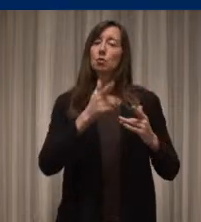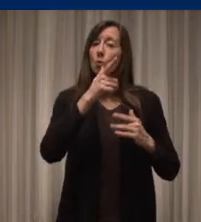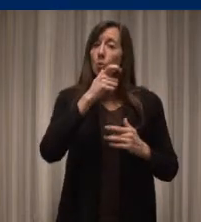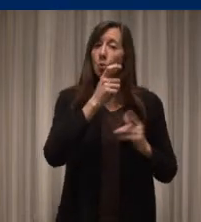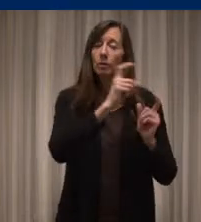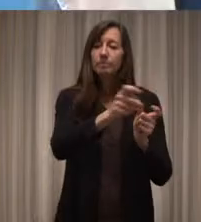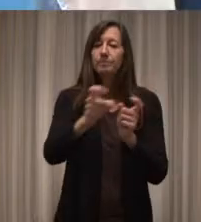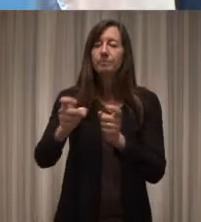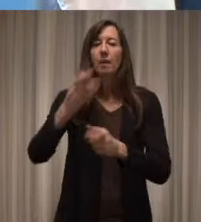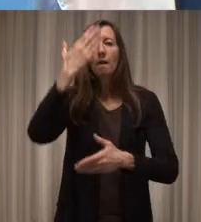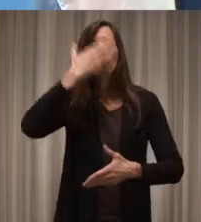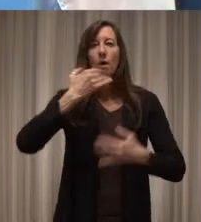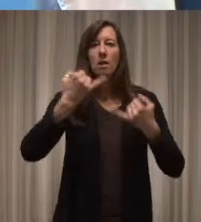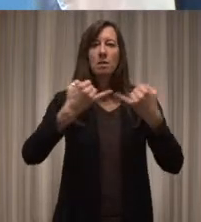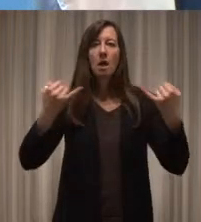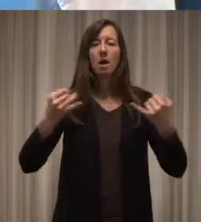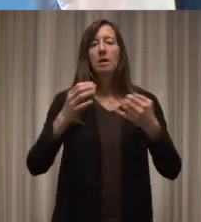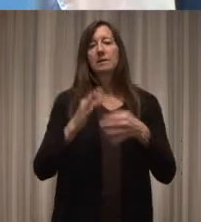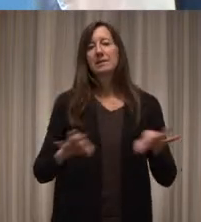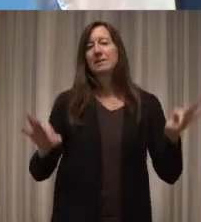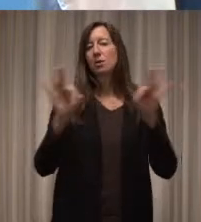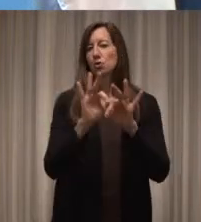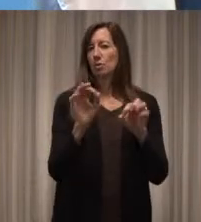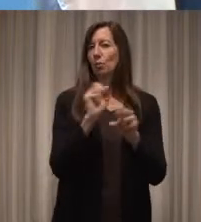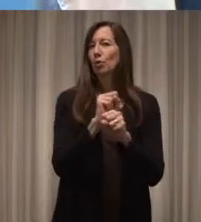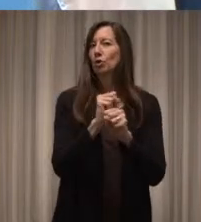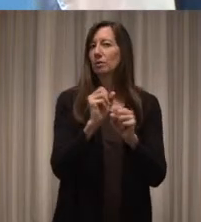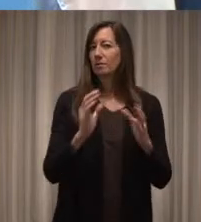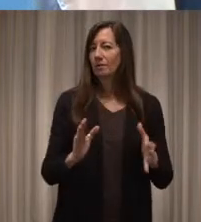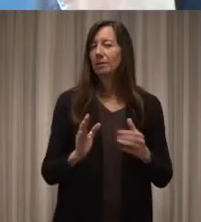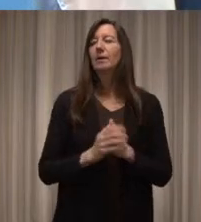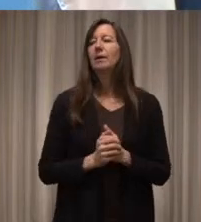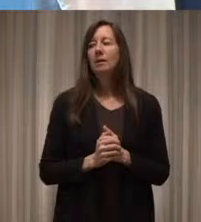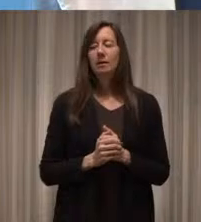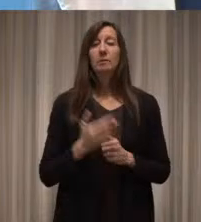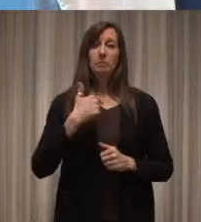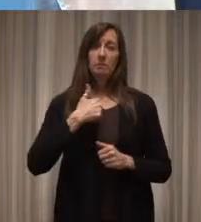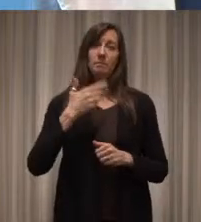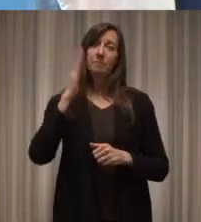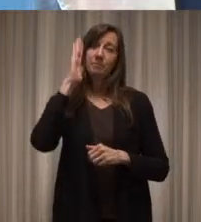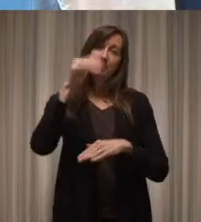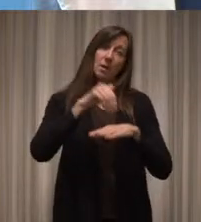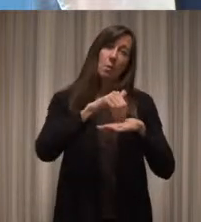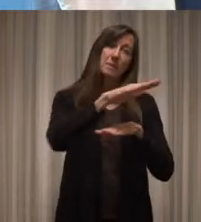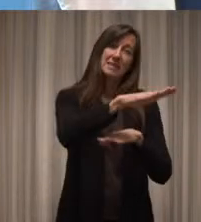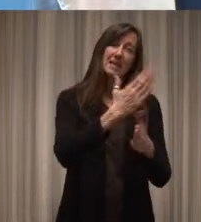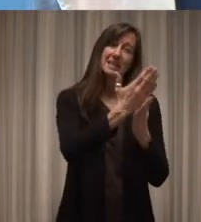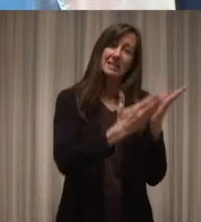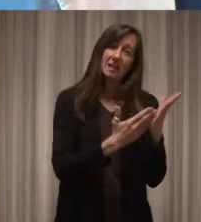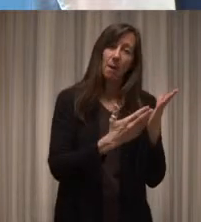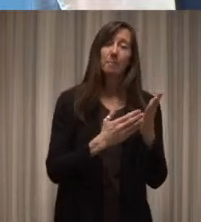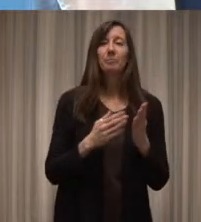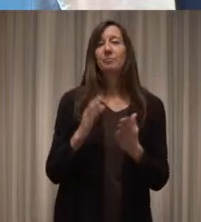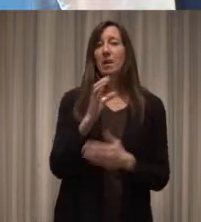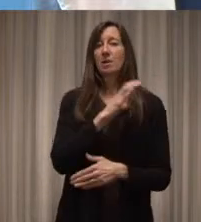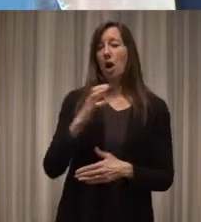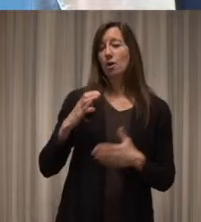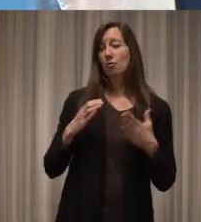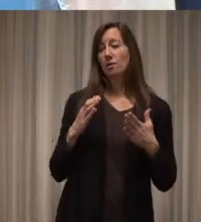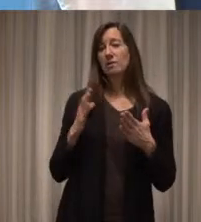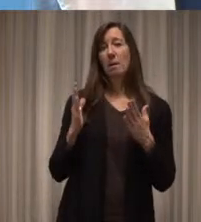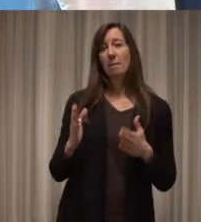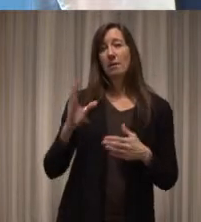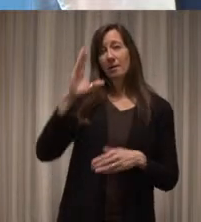workers. I'll be sending some. I know Congressman Delgado is going to send some to